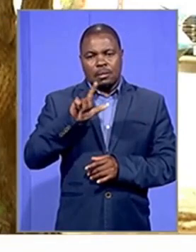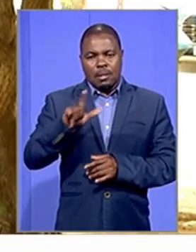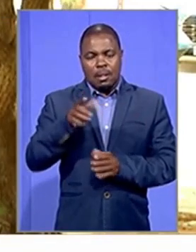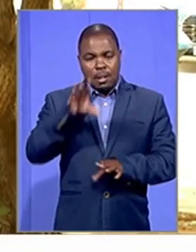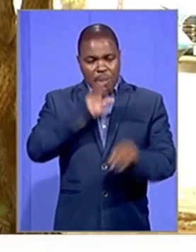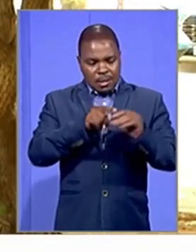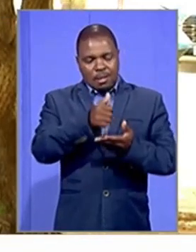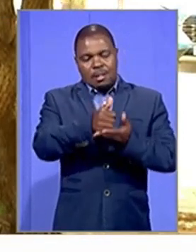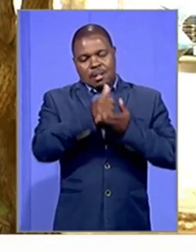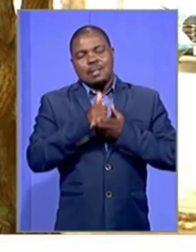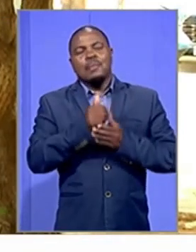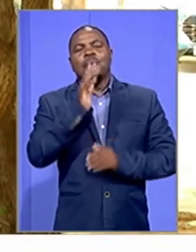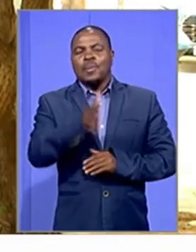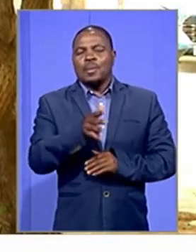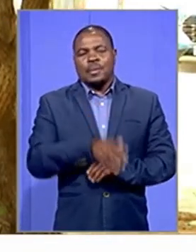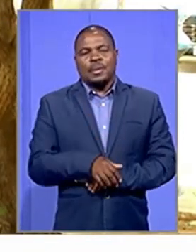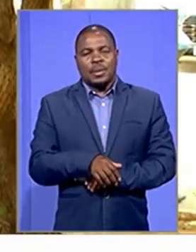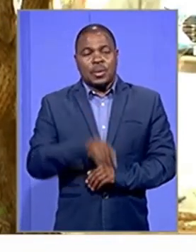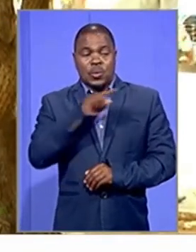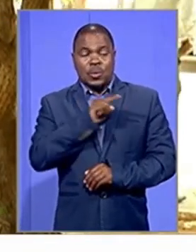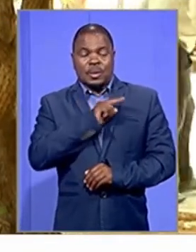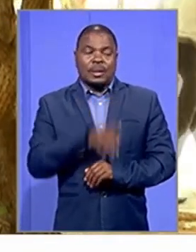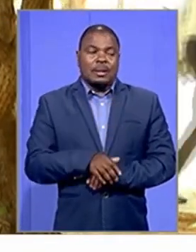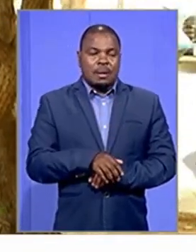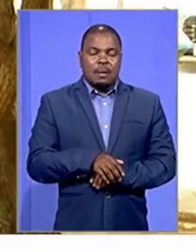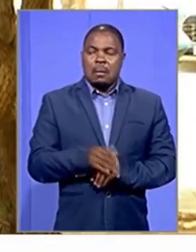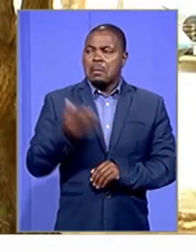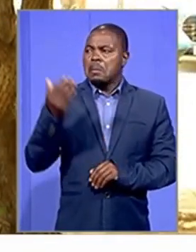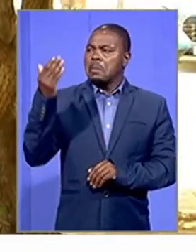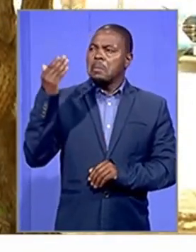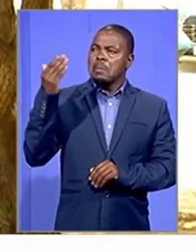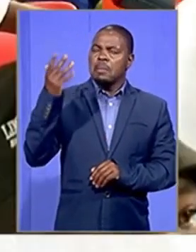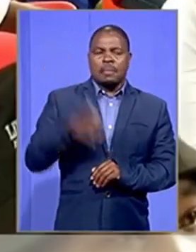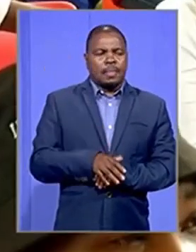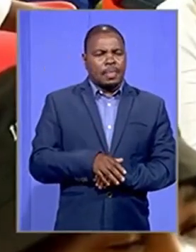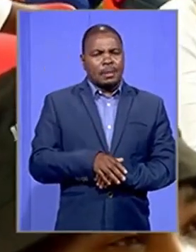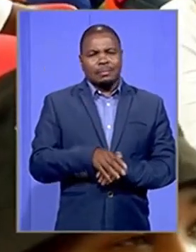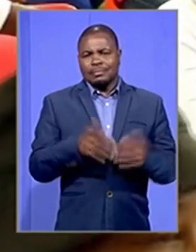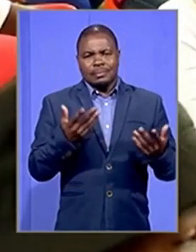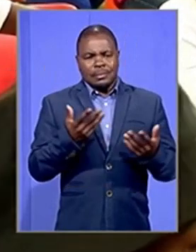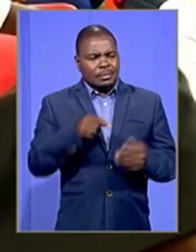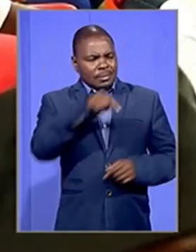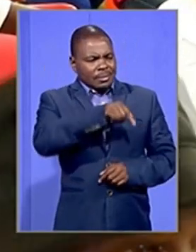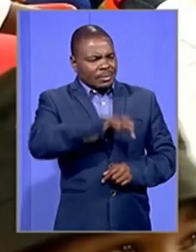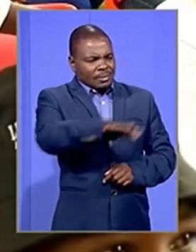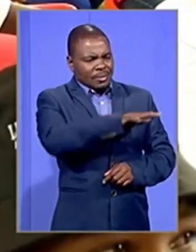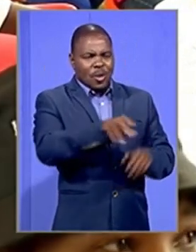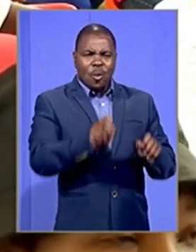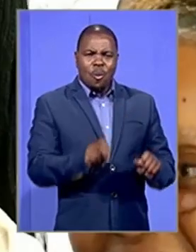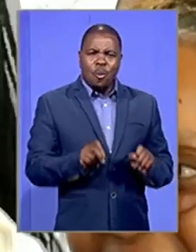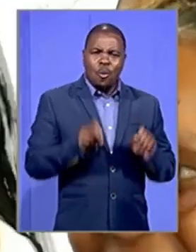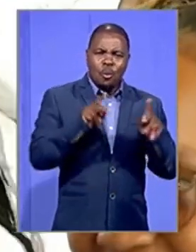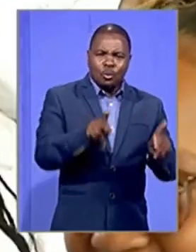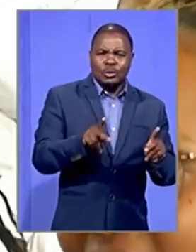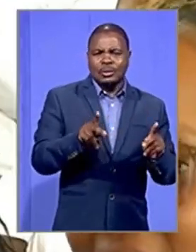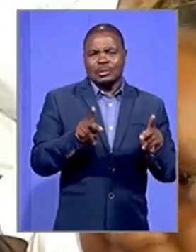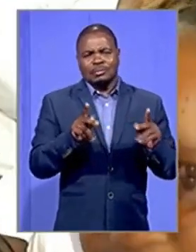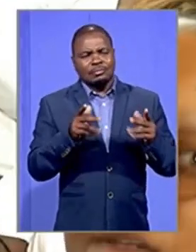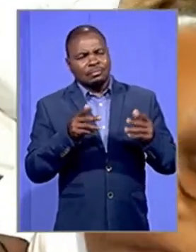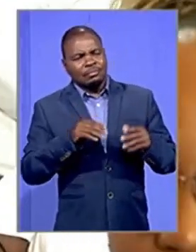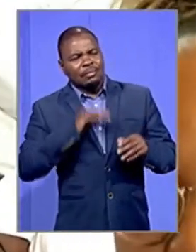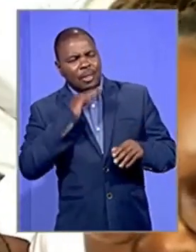rona re le batšha ba malebogo ka gonne mo malebogo ga gona di-opportunity kapa yona menyetla